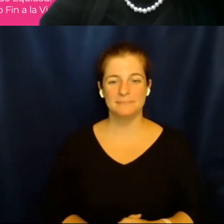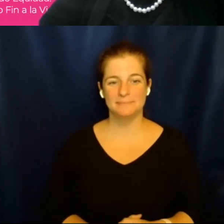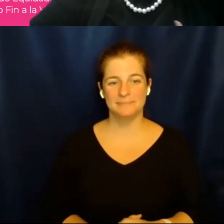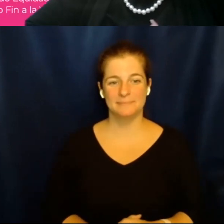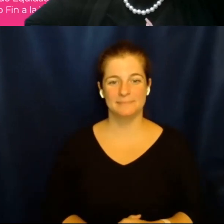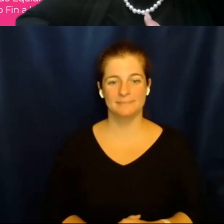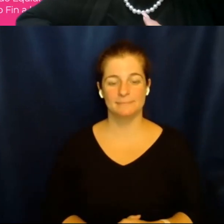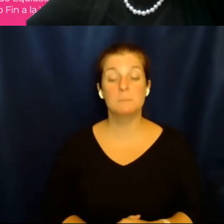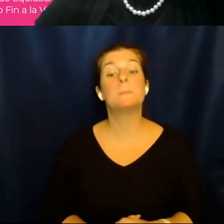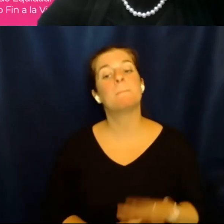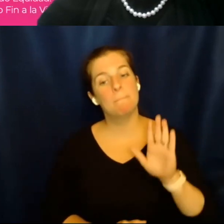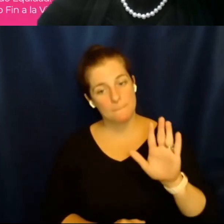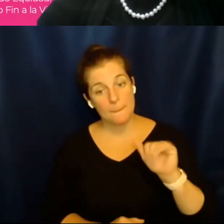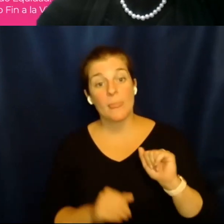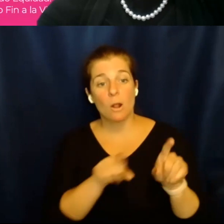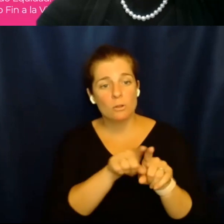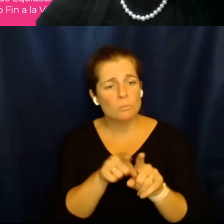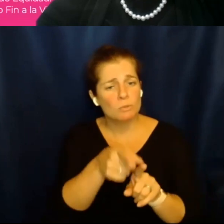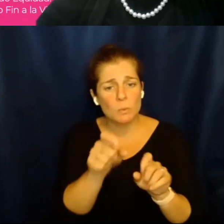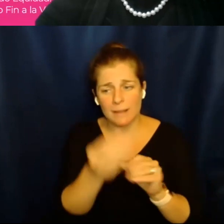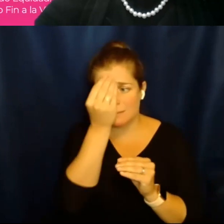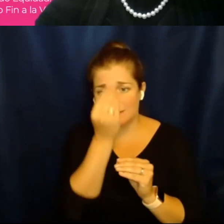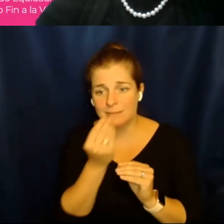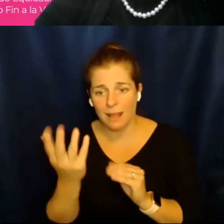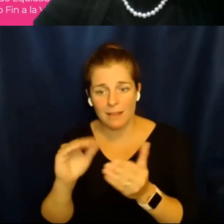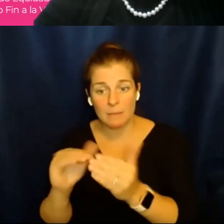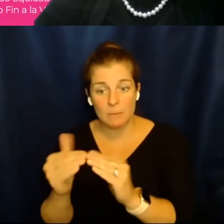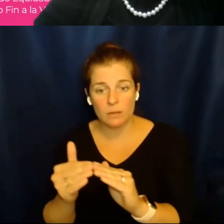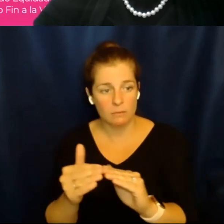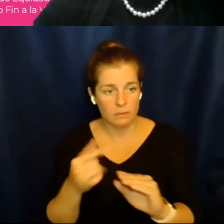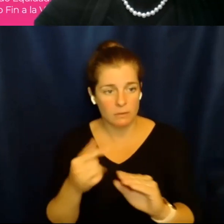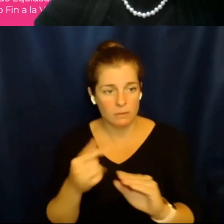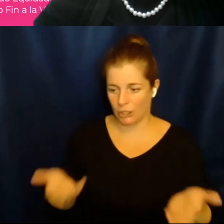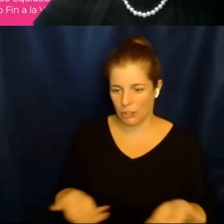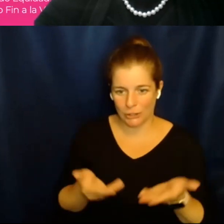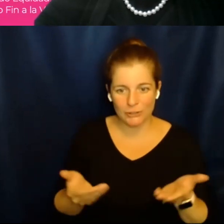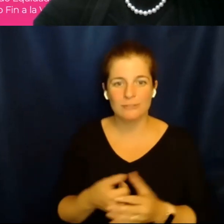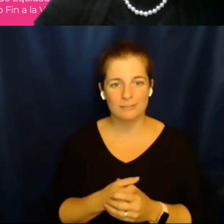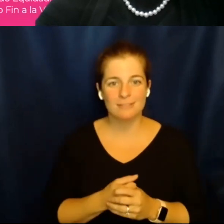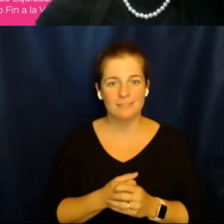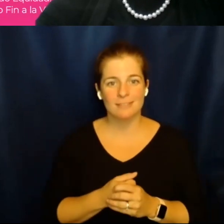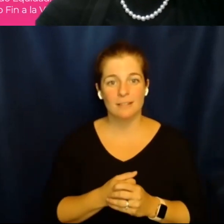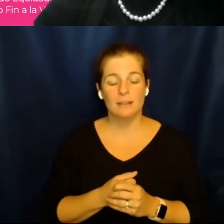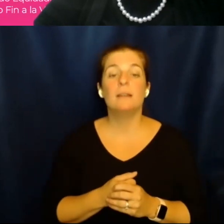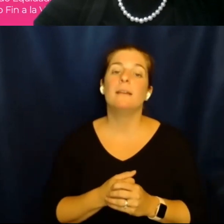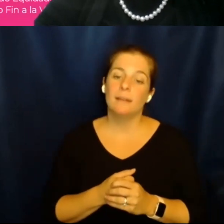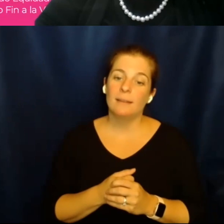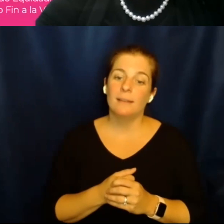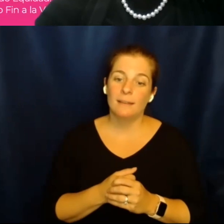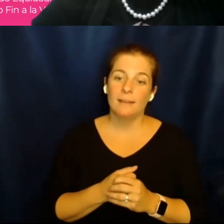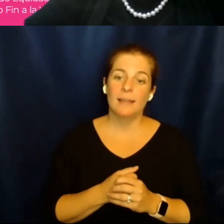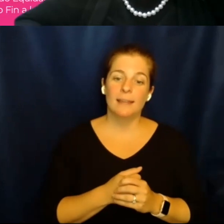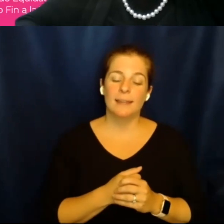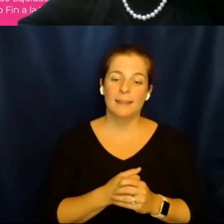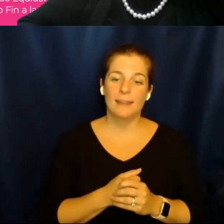Also, let the community know that we're there, that we're present. As a matter of fact, I